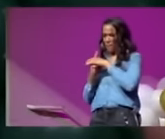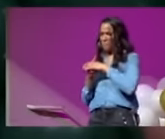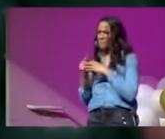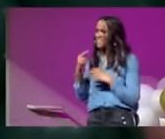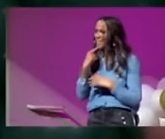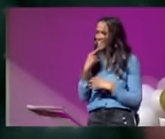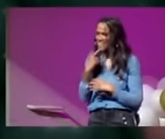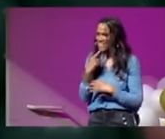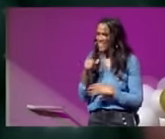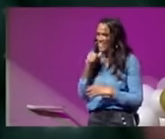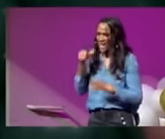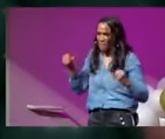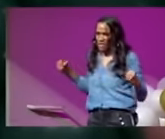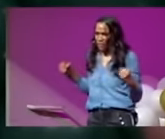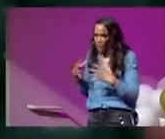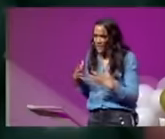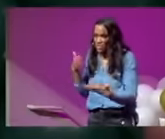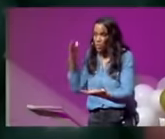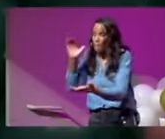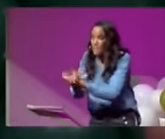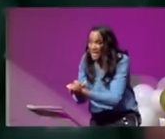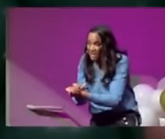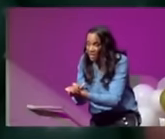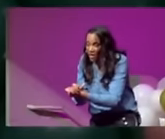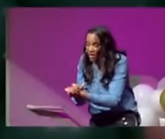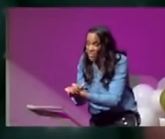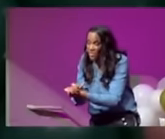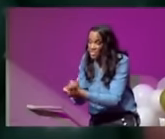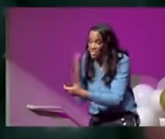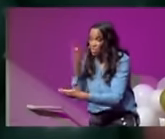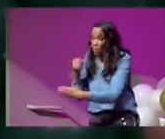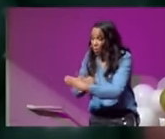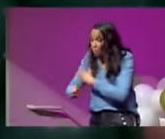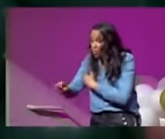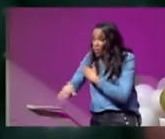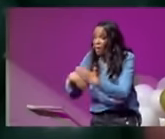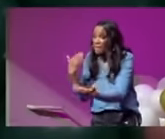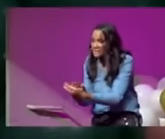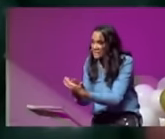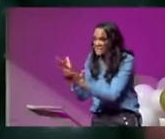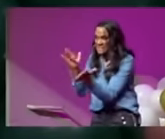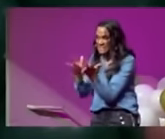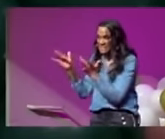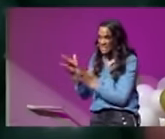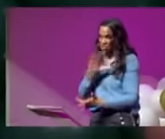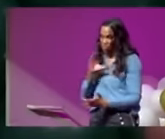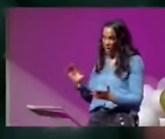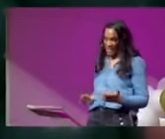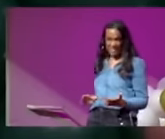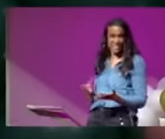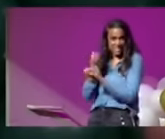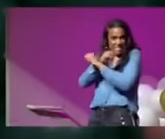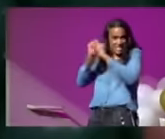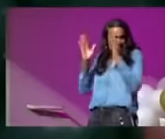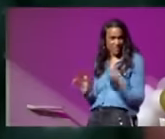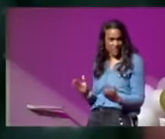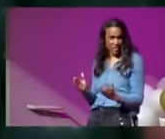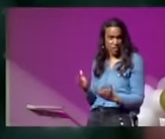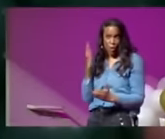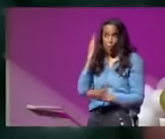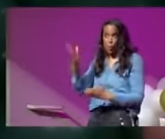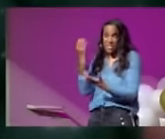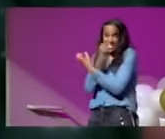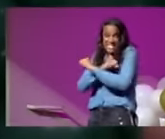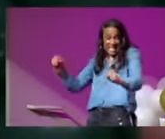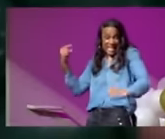because she's about to give birth to a Savior whose name shall be called Jesus, because he's going to